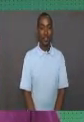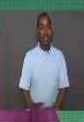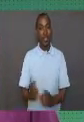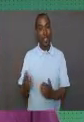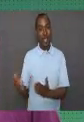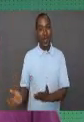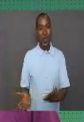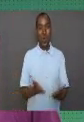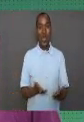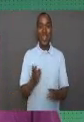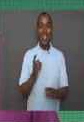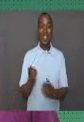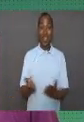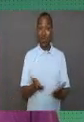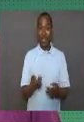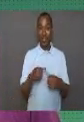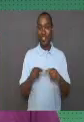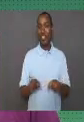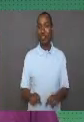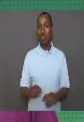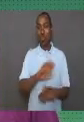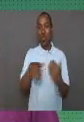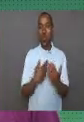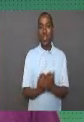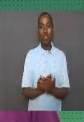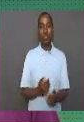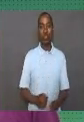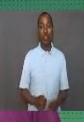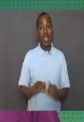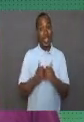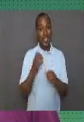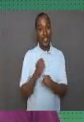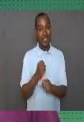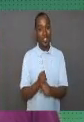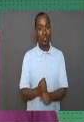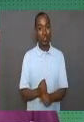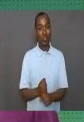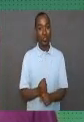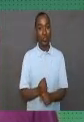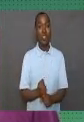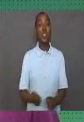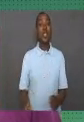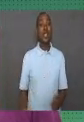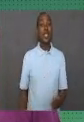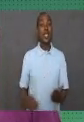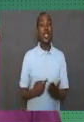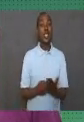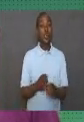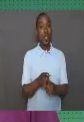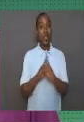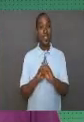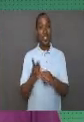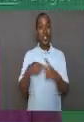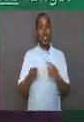Welcome back, everyone. How did you do? Let us go through the answers together.